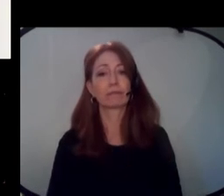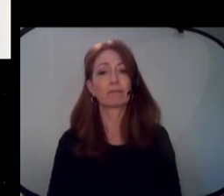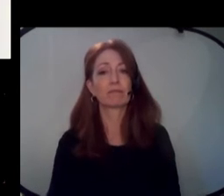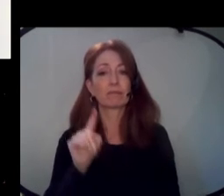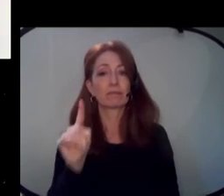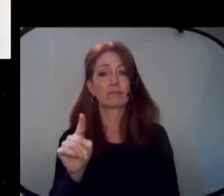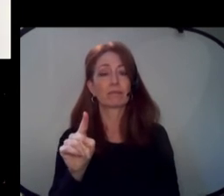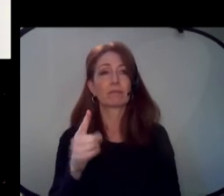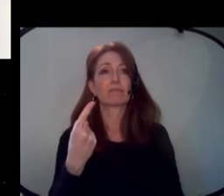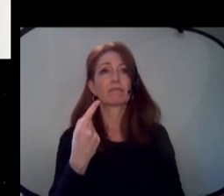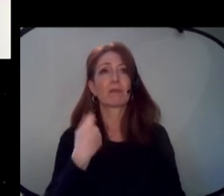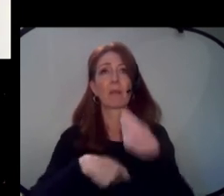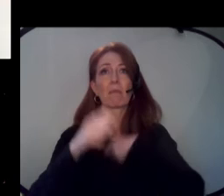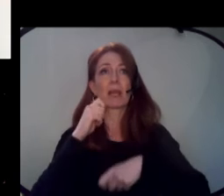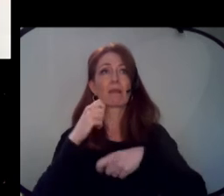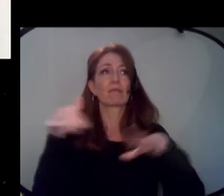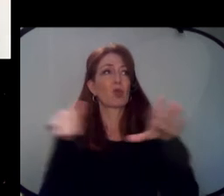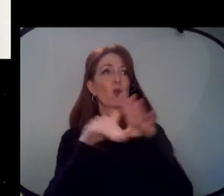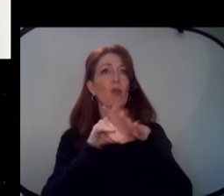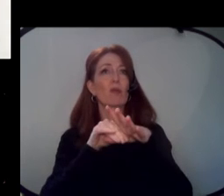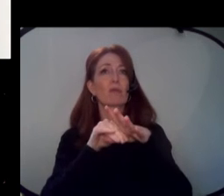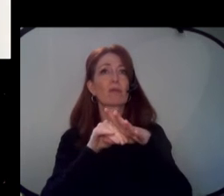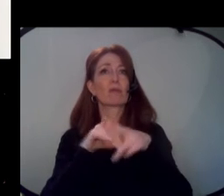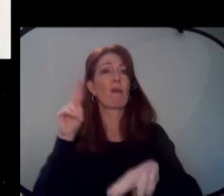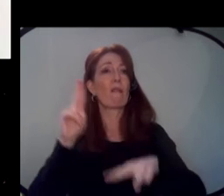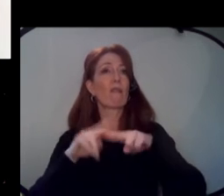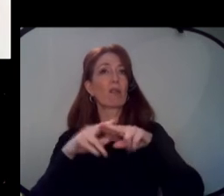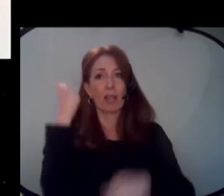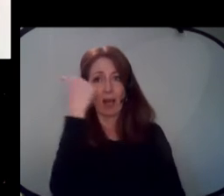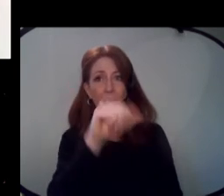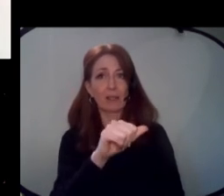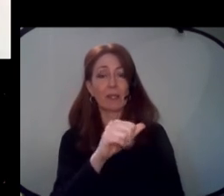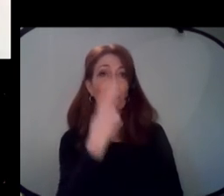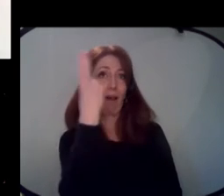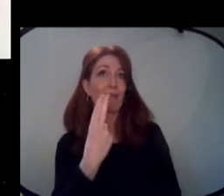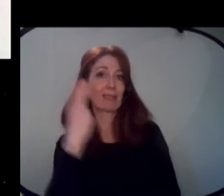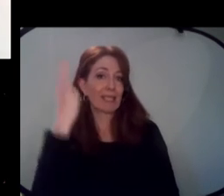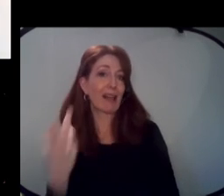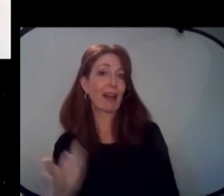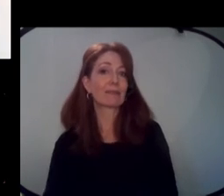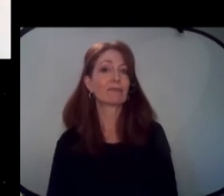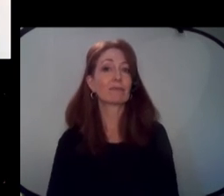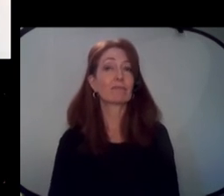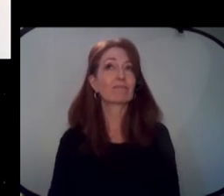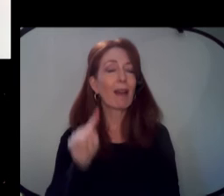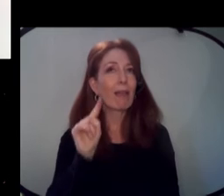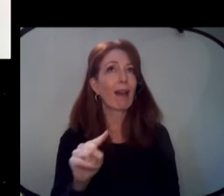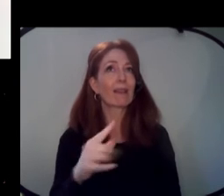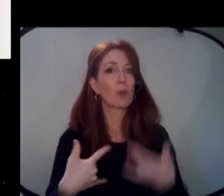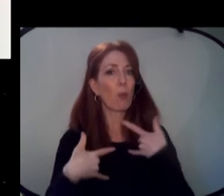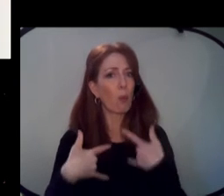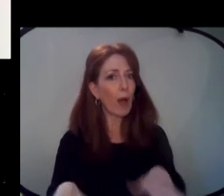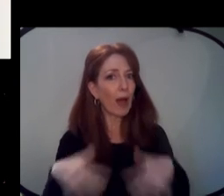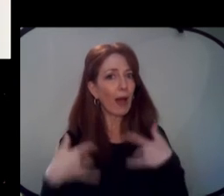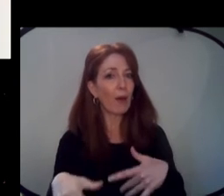a member of the Florentine Academy, the Academy of Art and Design. And that's quite extraordinary for